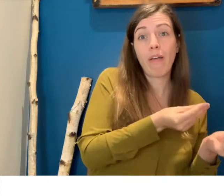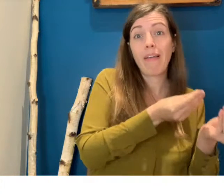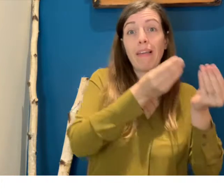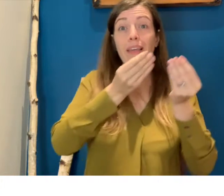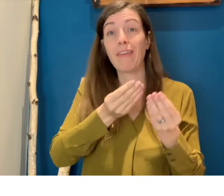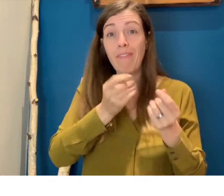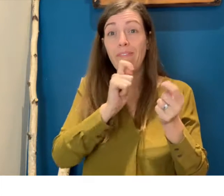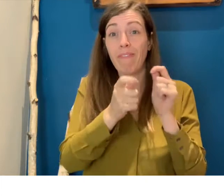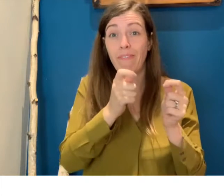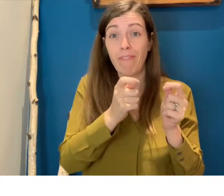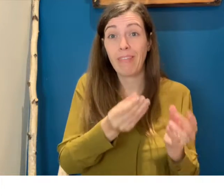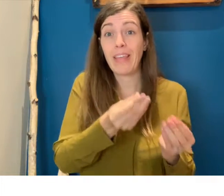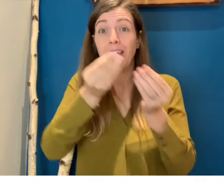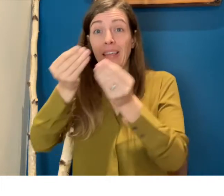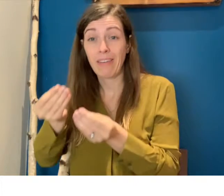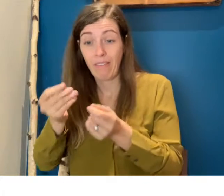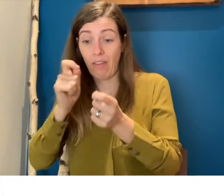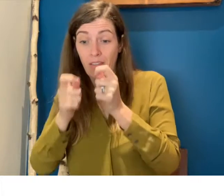pipes.